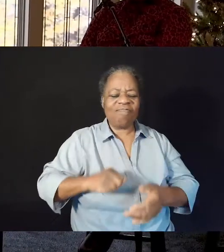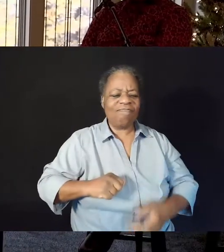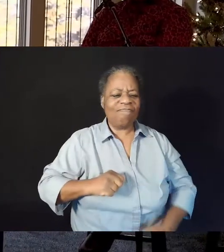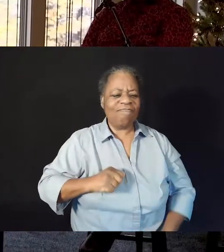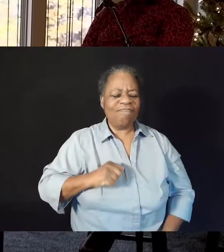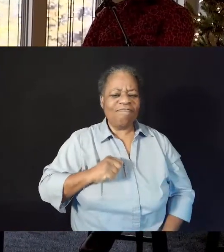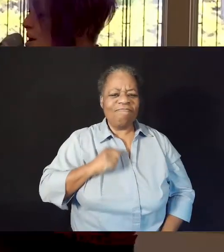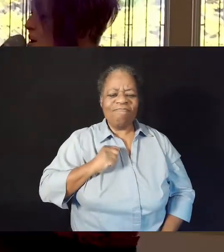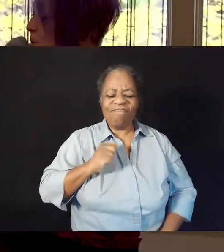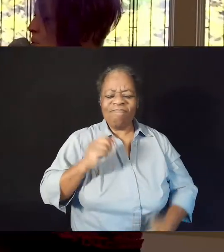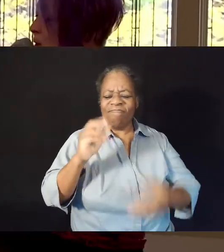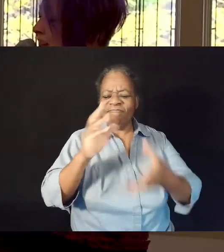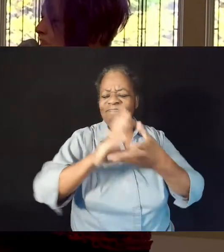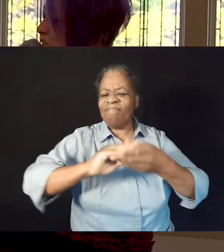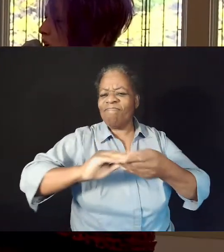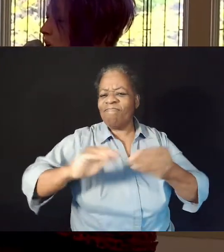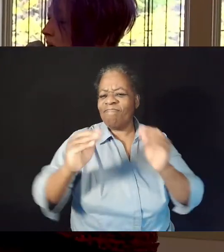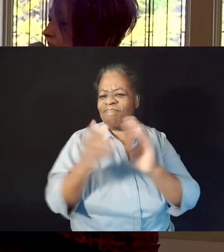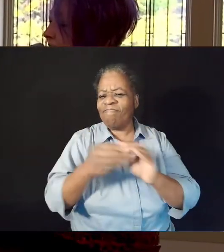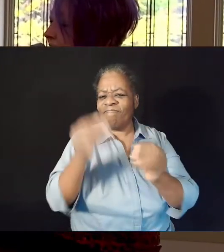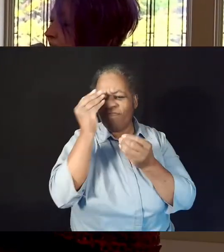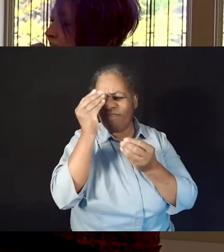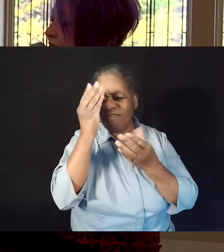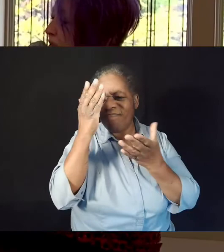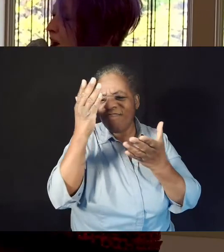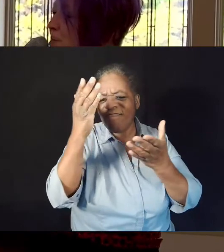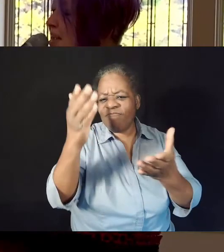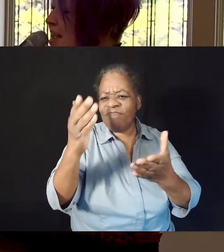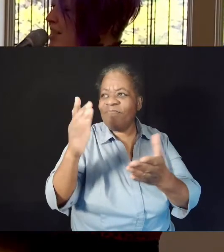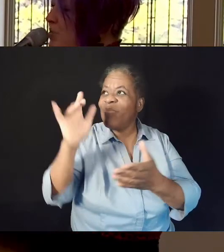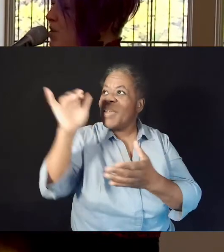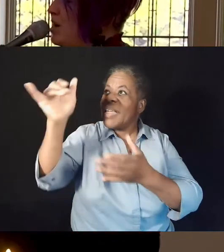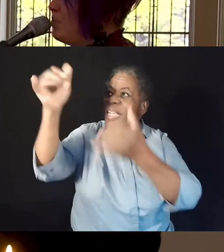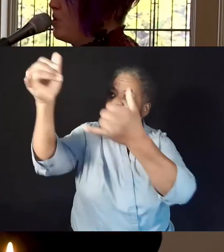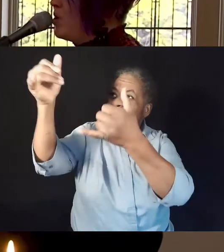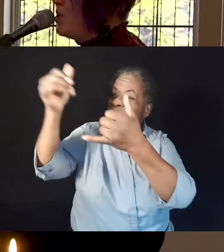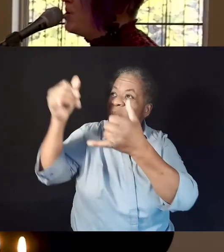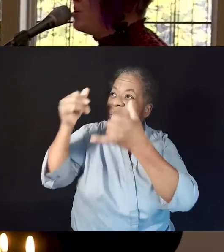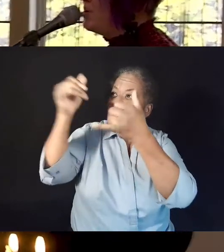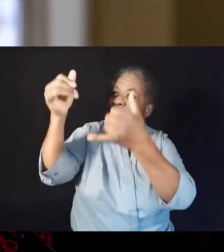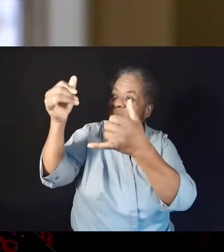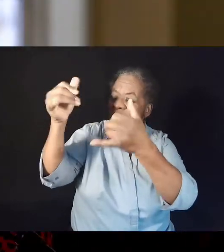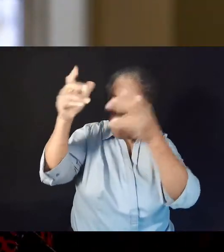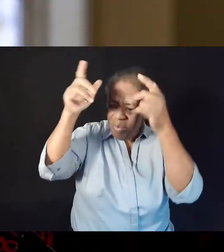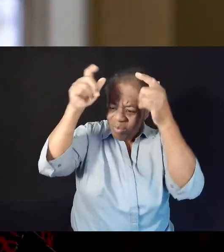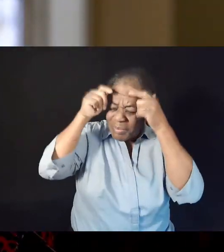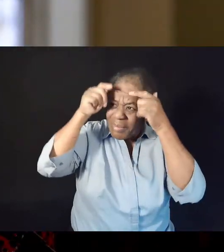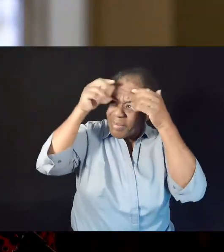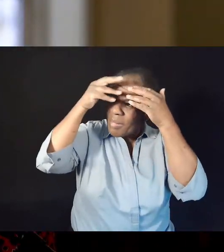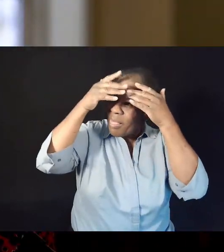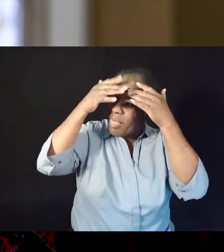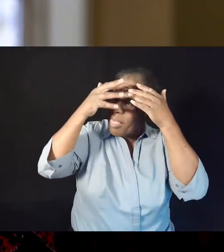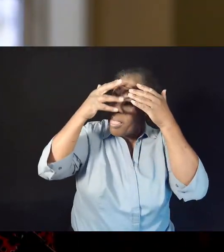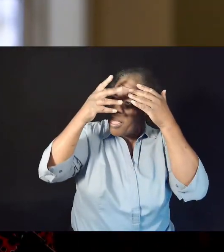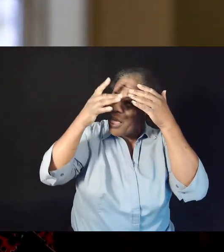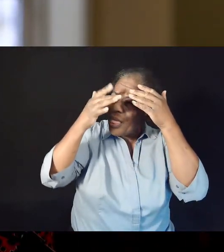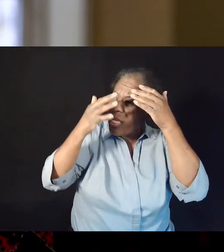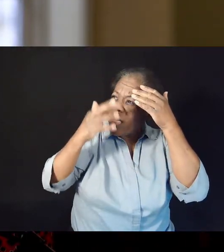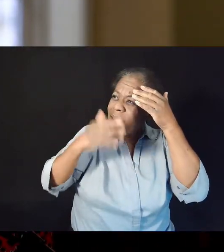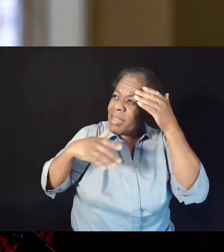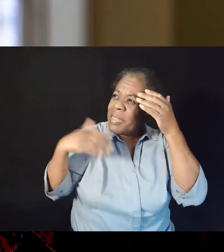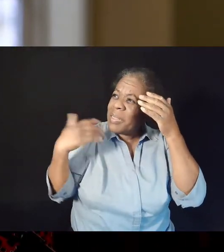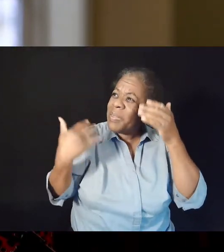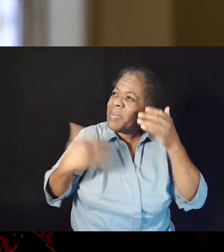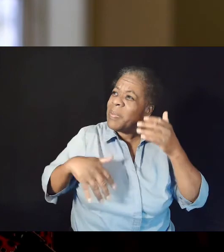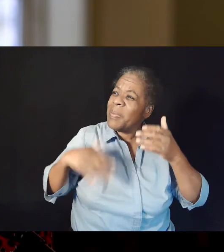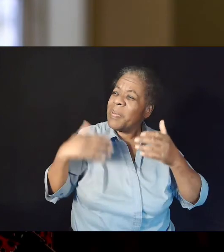resurrection. What should I gain from His reward? I